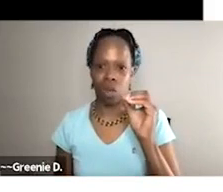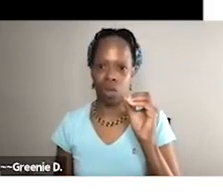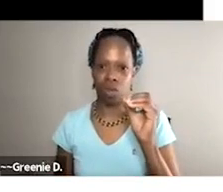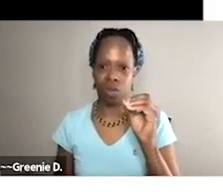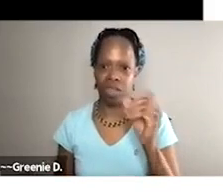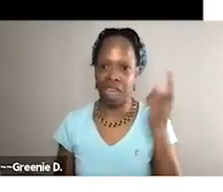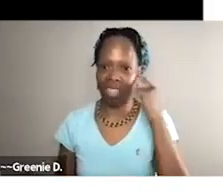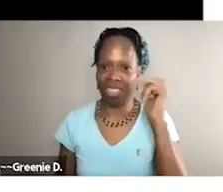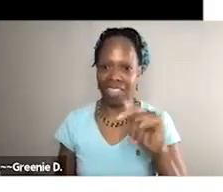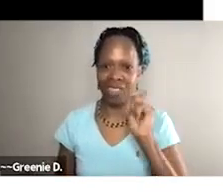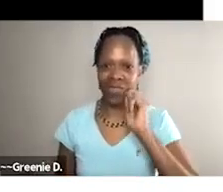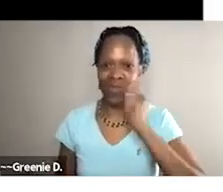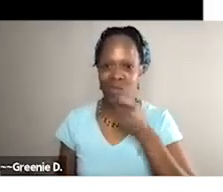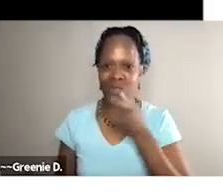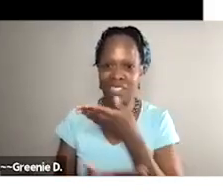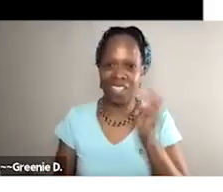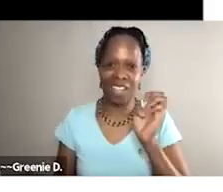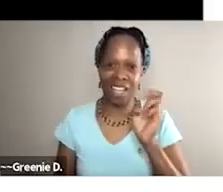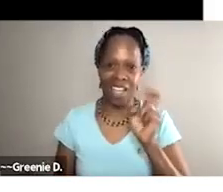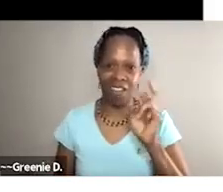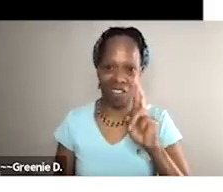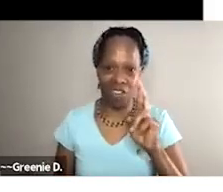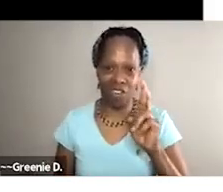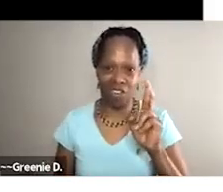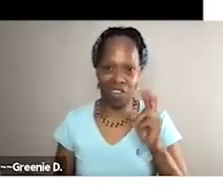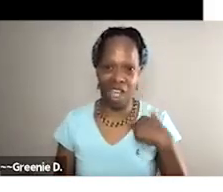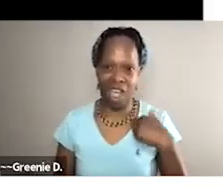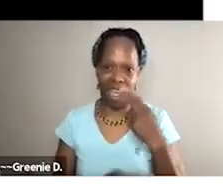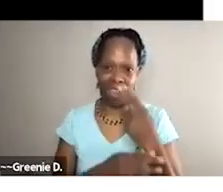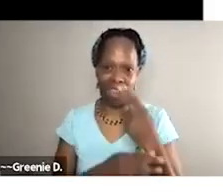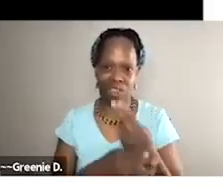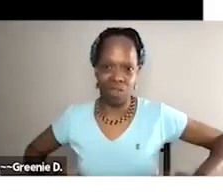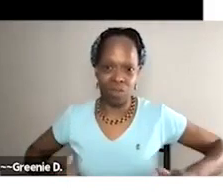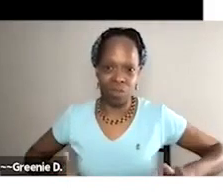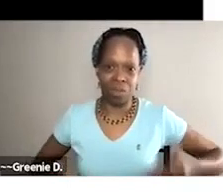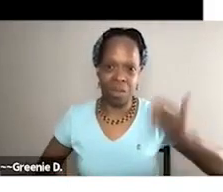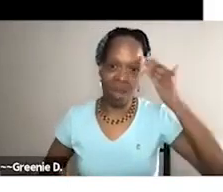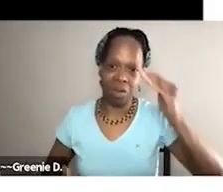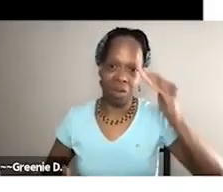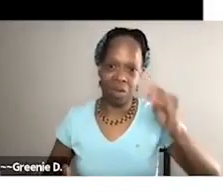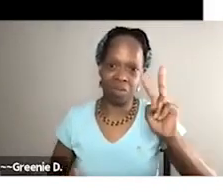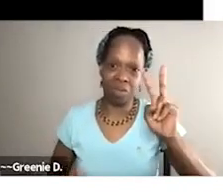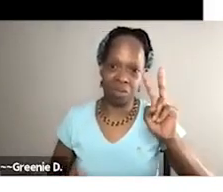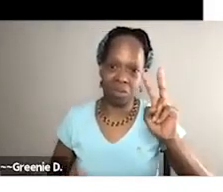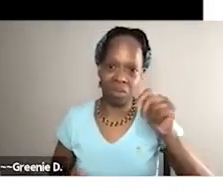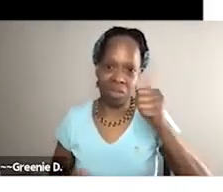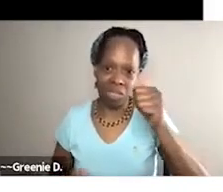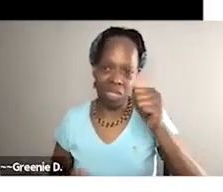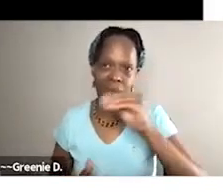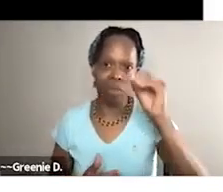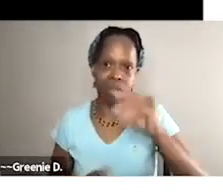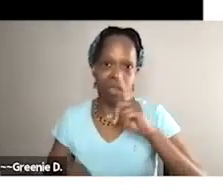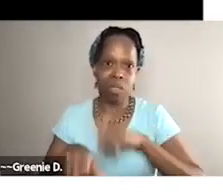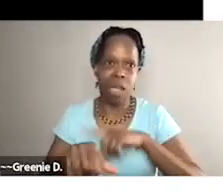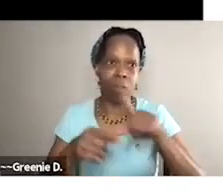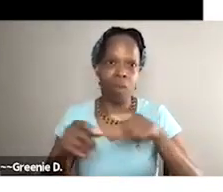Y'all, I just think that's like the coolest thing ever. I use a wheelchair like, I don't know, 10 or 15, 10% of the time when I'm